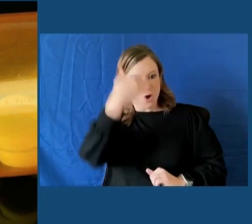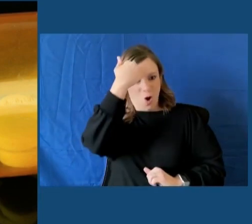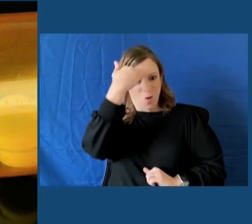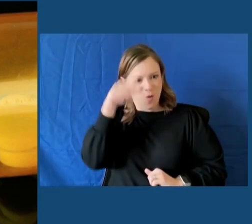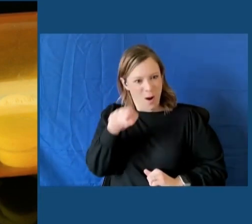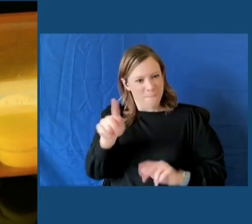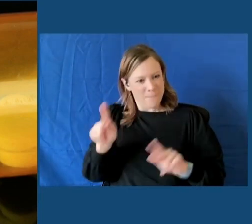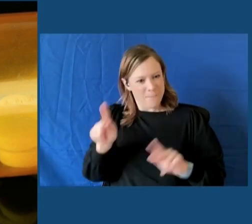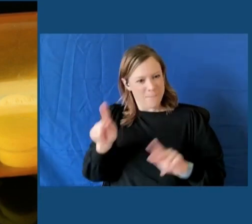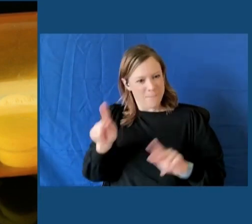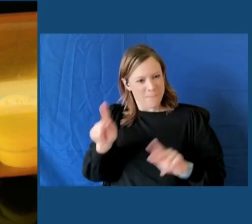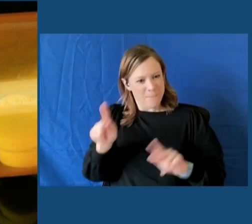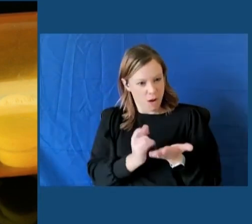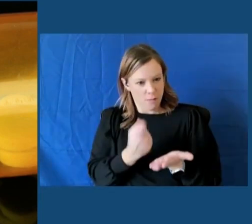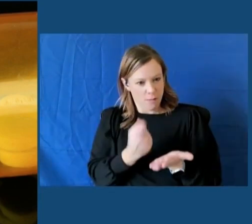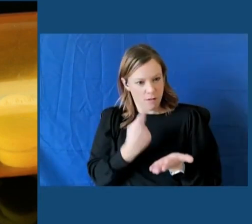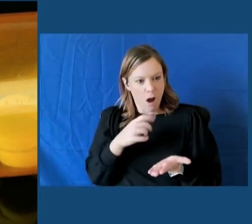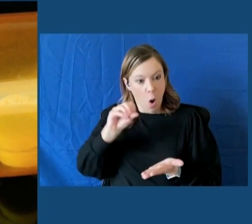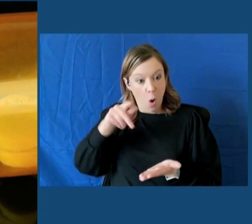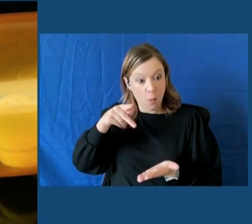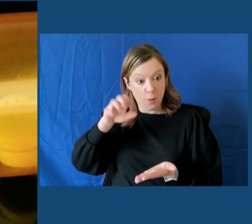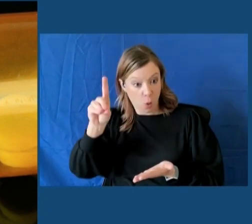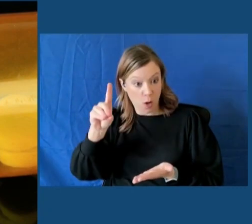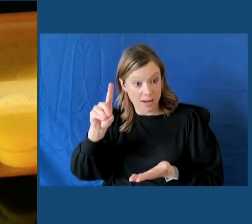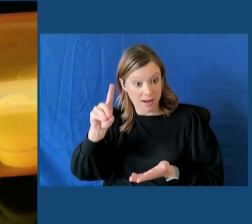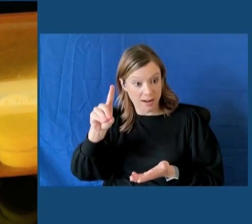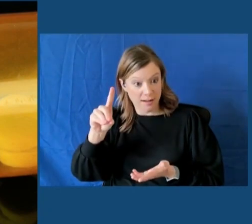My own family has been touched by this epidemic of pain.